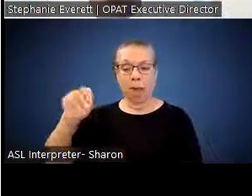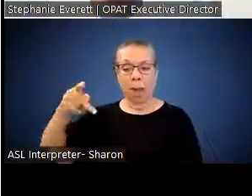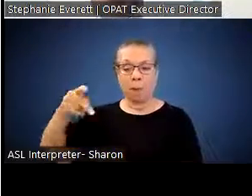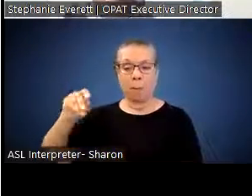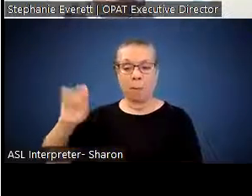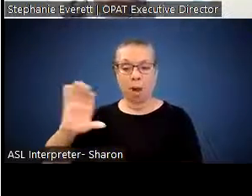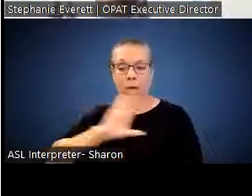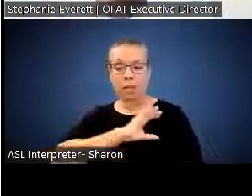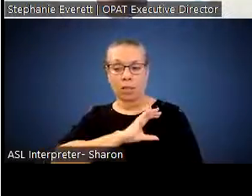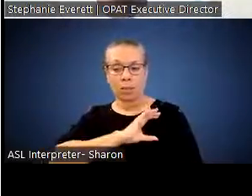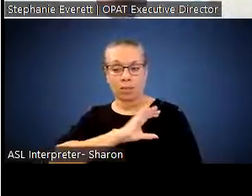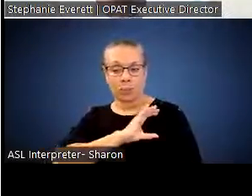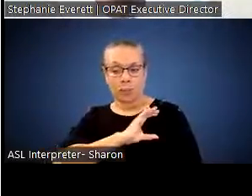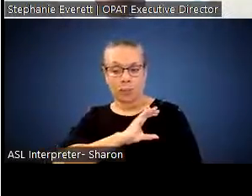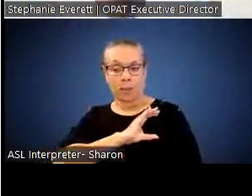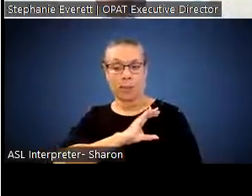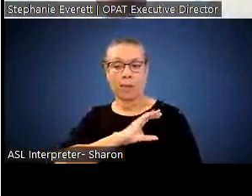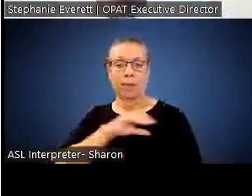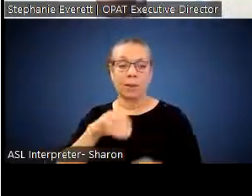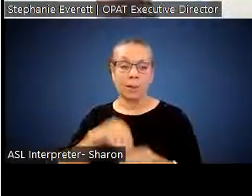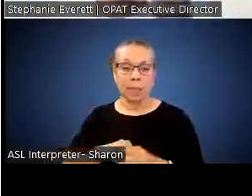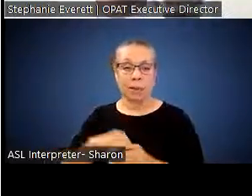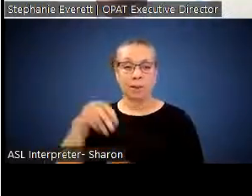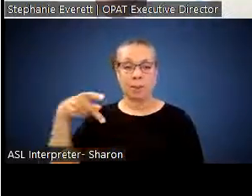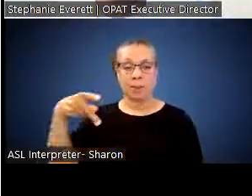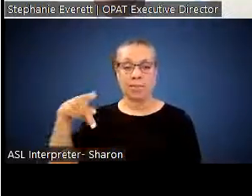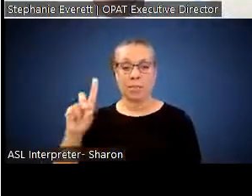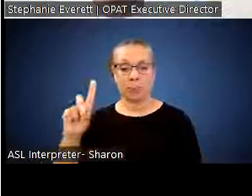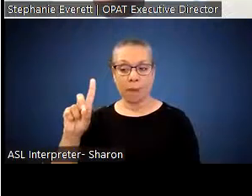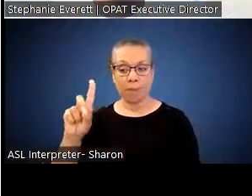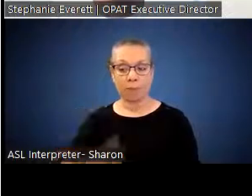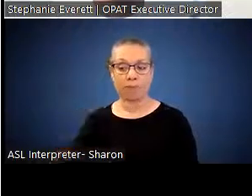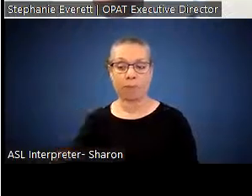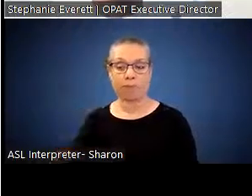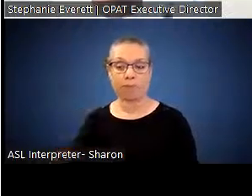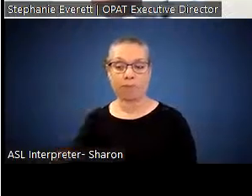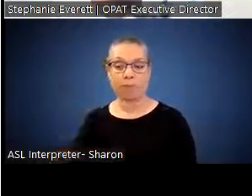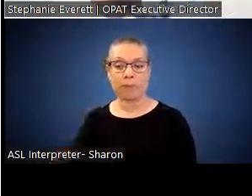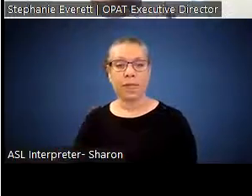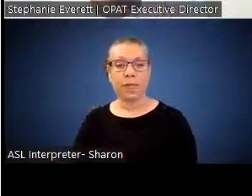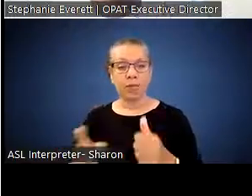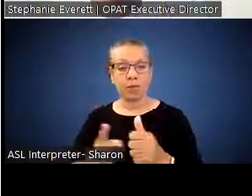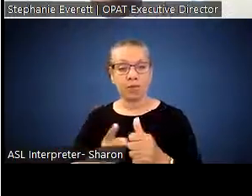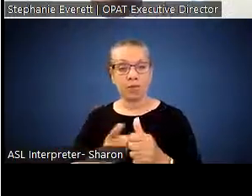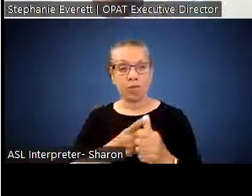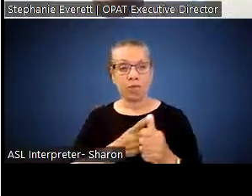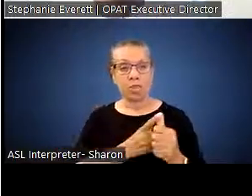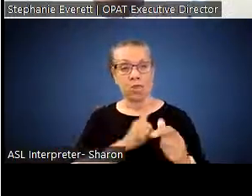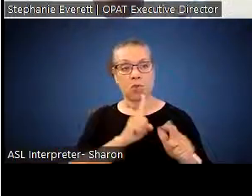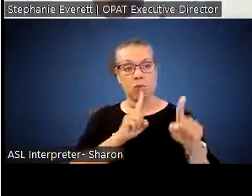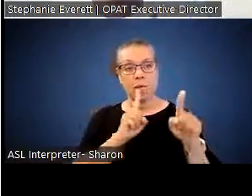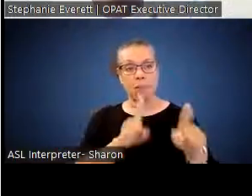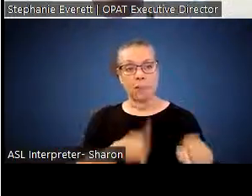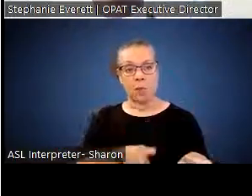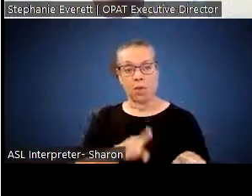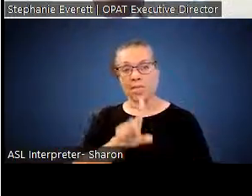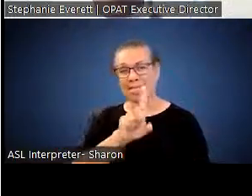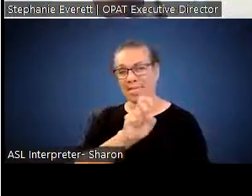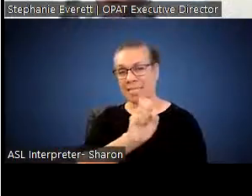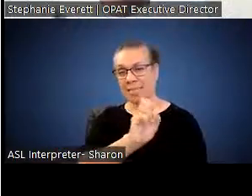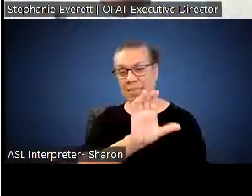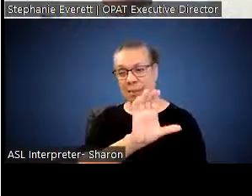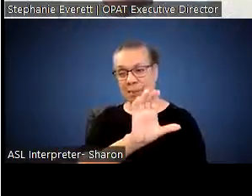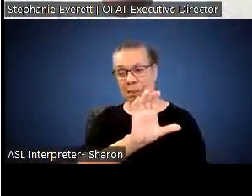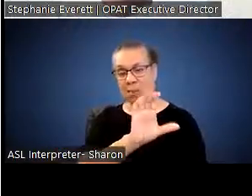officers and BPD. And doing the first semi-annual report in last December, we realized